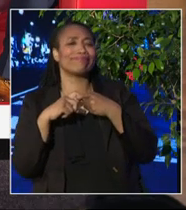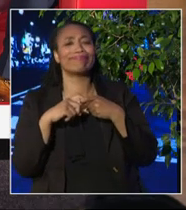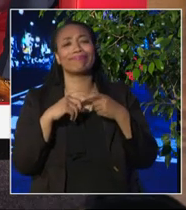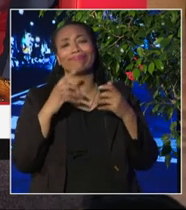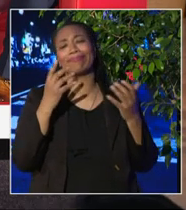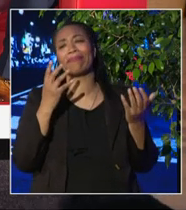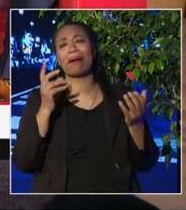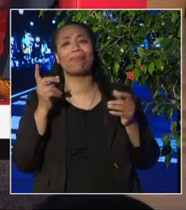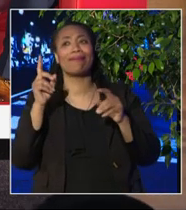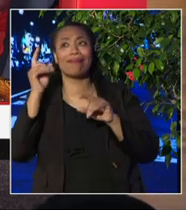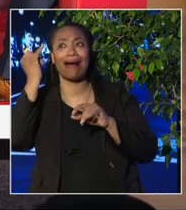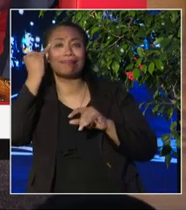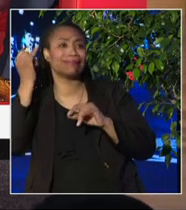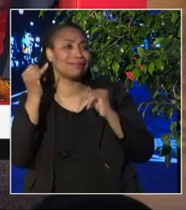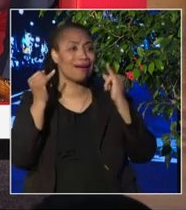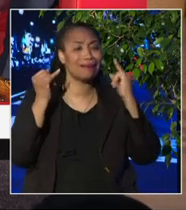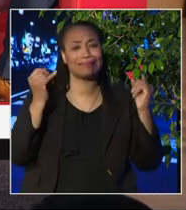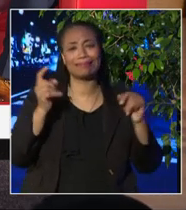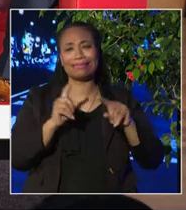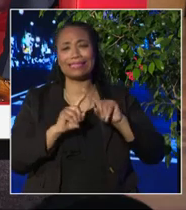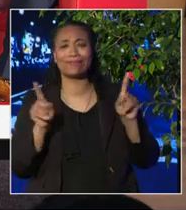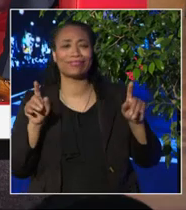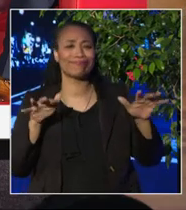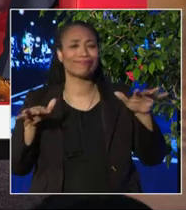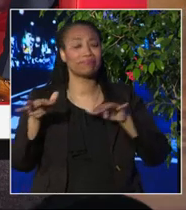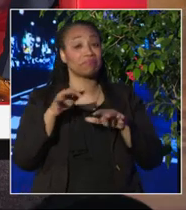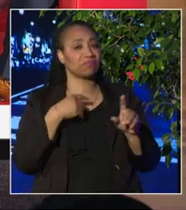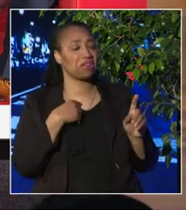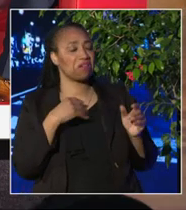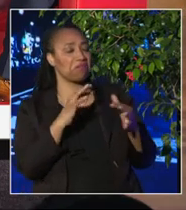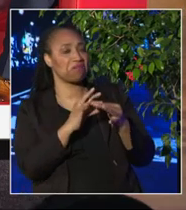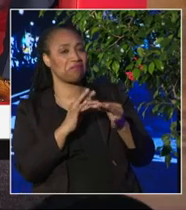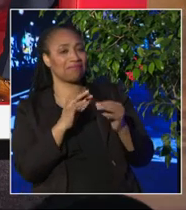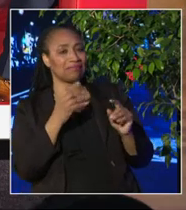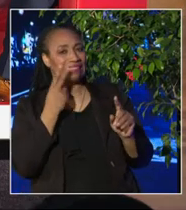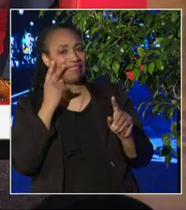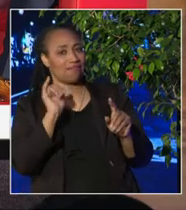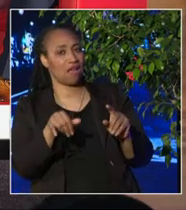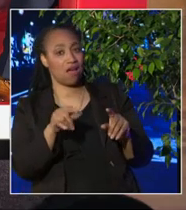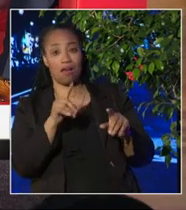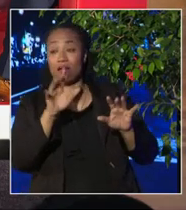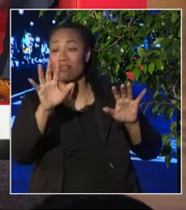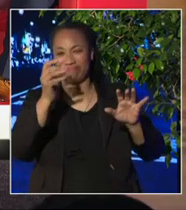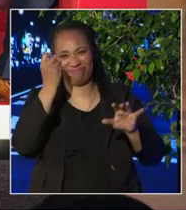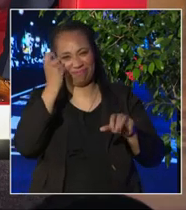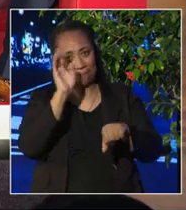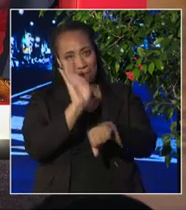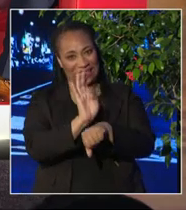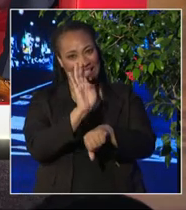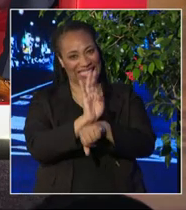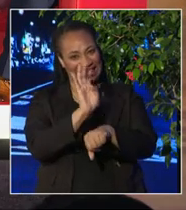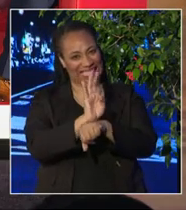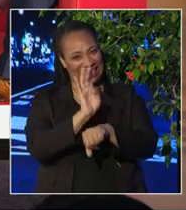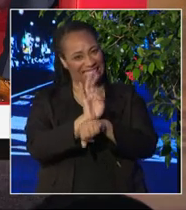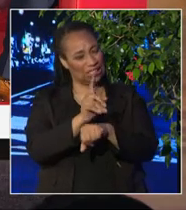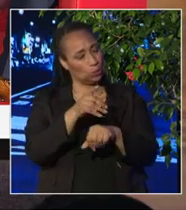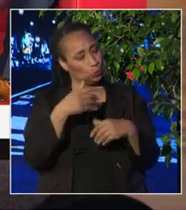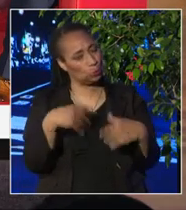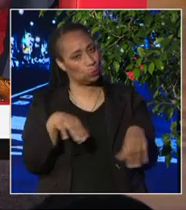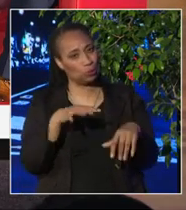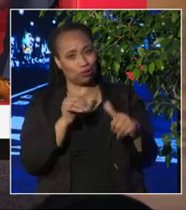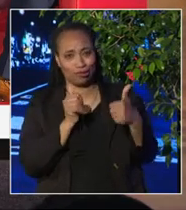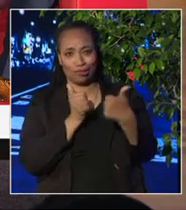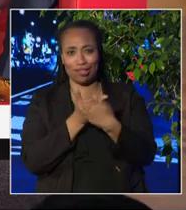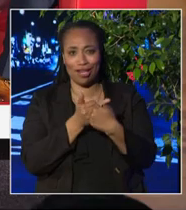business implications of not having statehood. And the only way that this interference